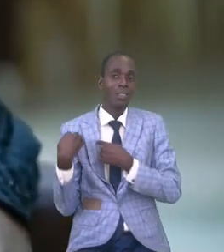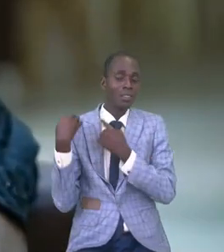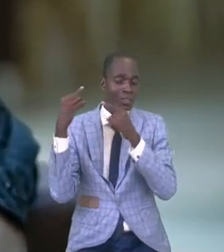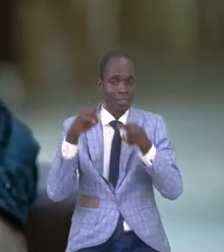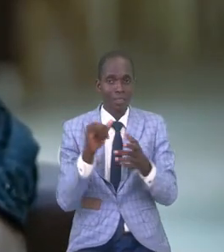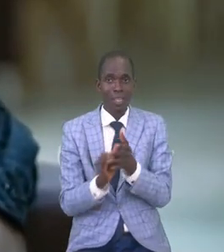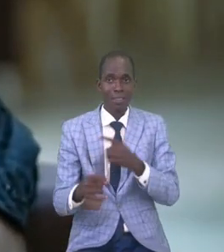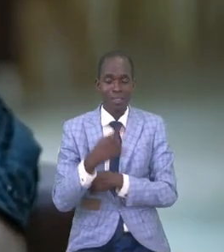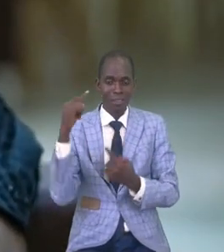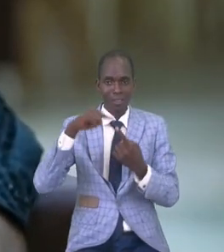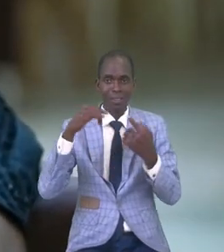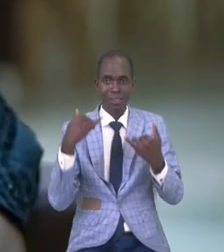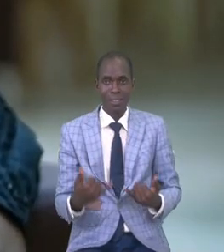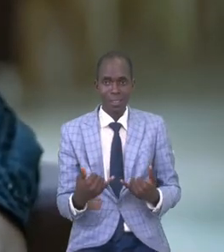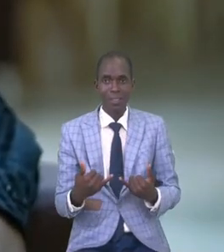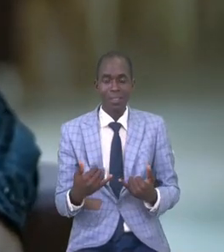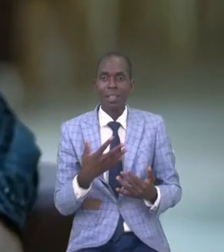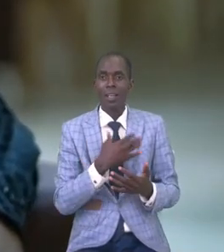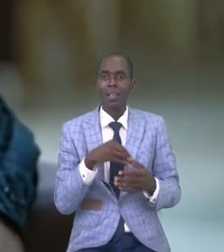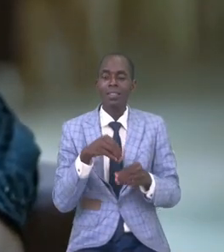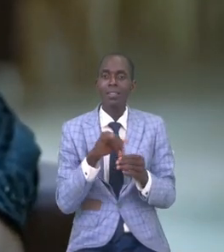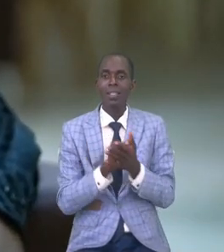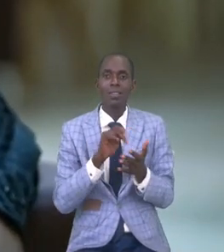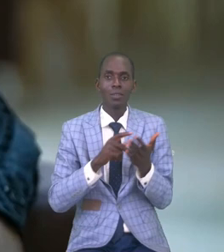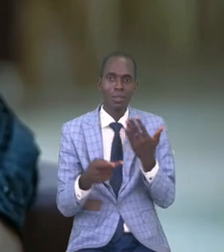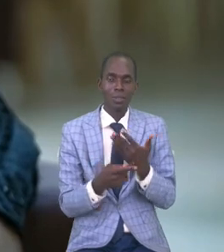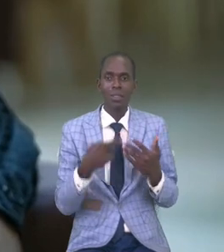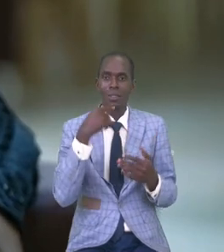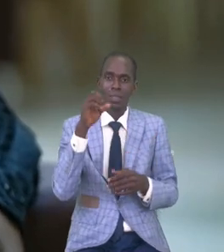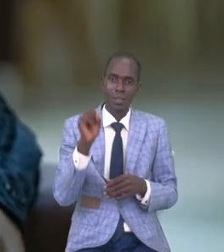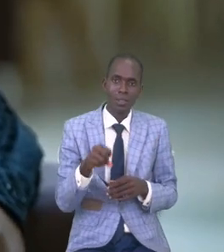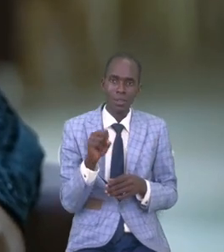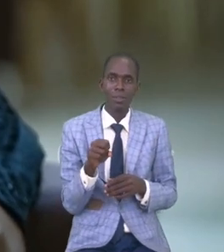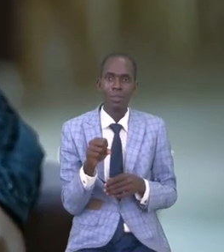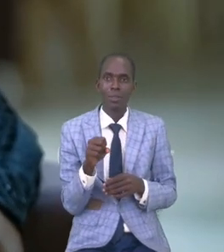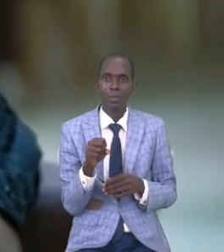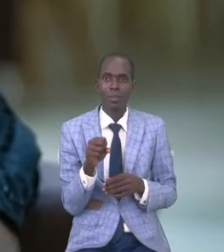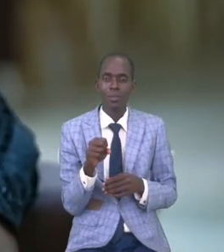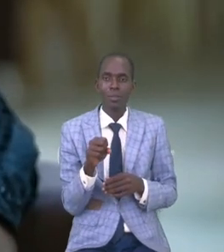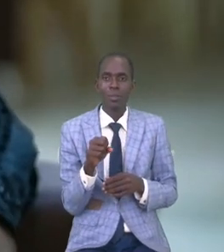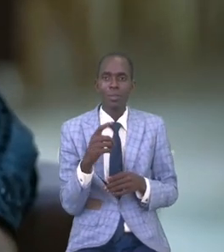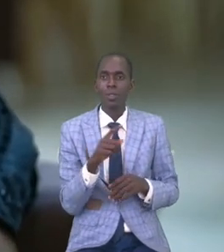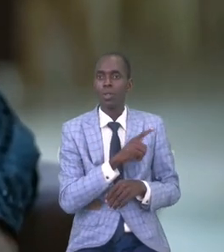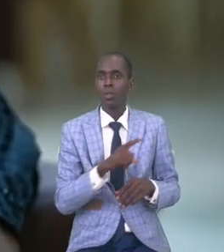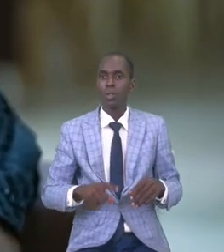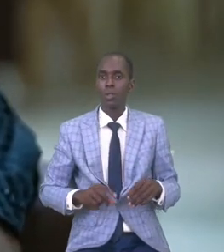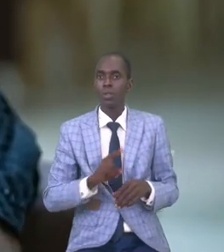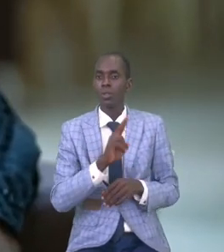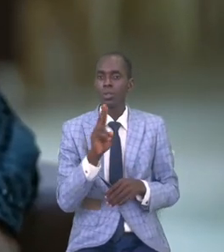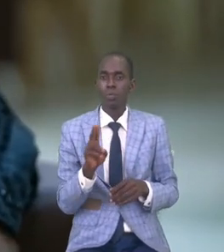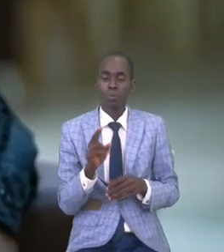now. And that crusade, I say yes. They just do the crusade because of